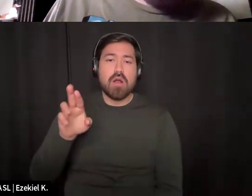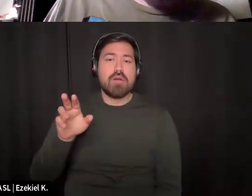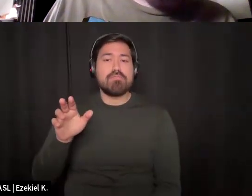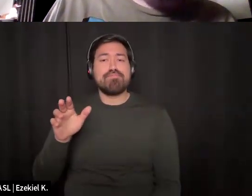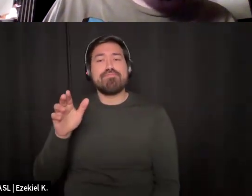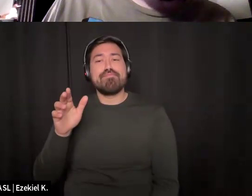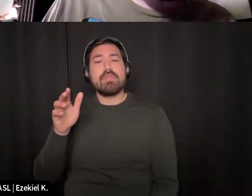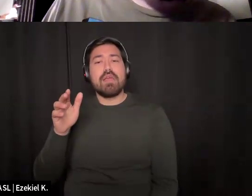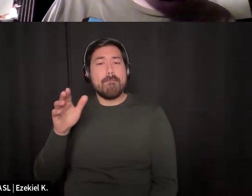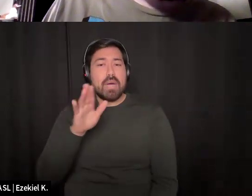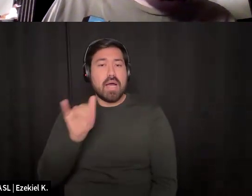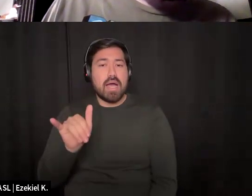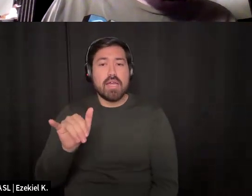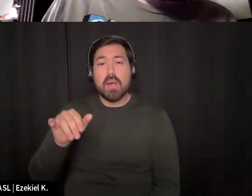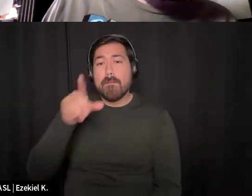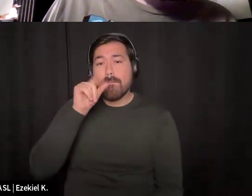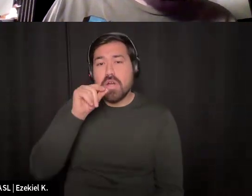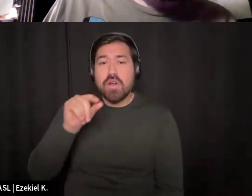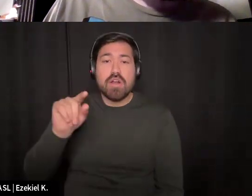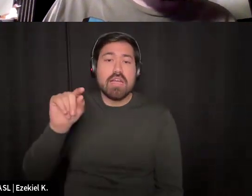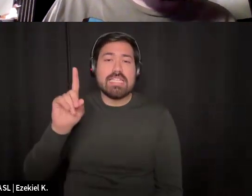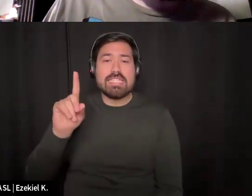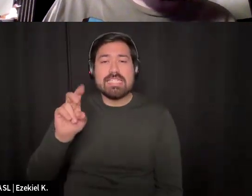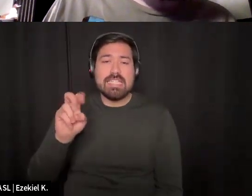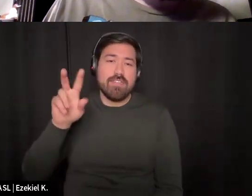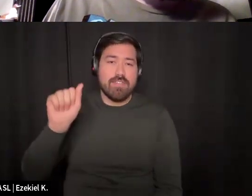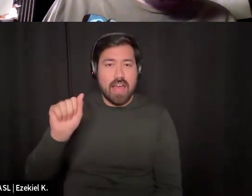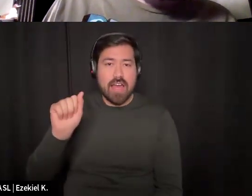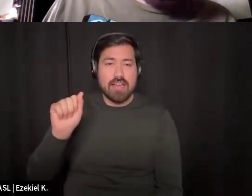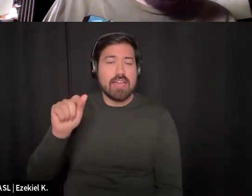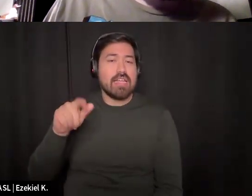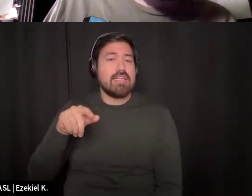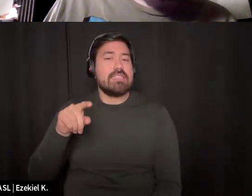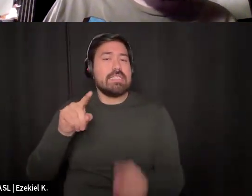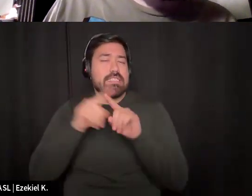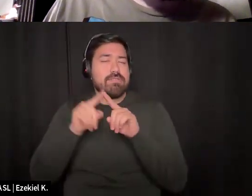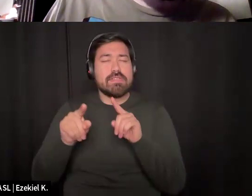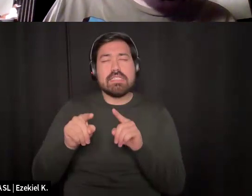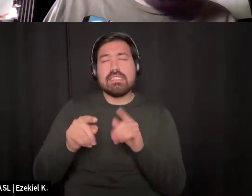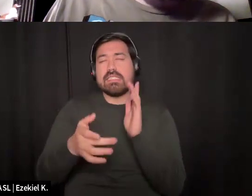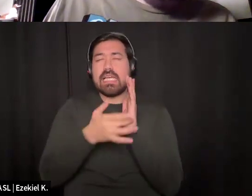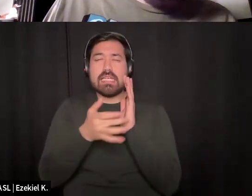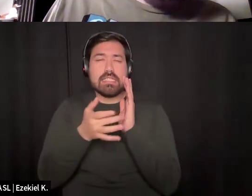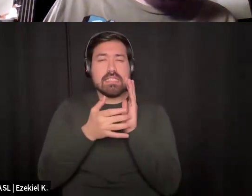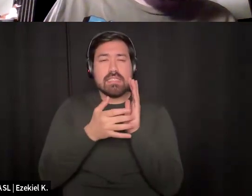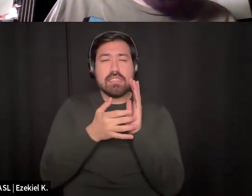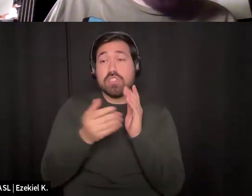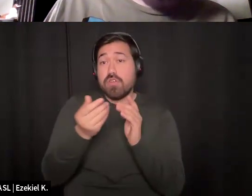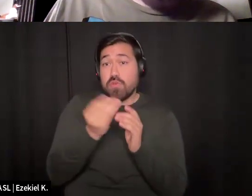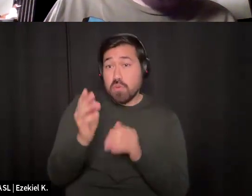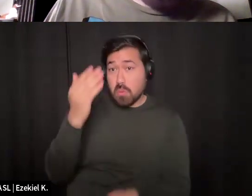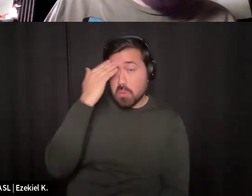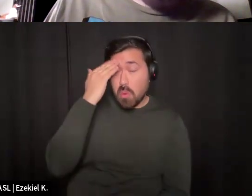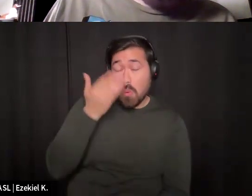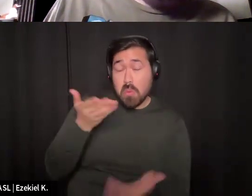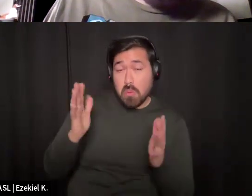Diva. Oh, And yes. she talked a lot about different techniques that some I'd already known about, and